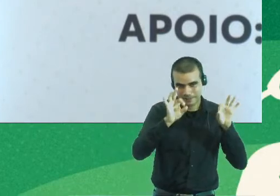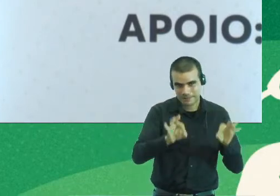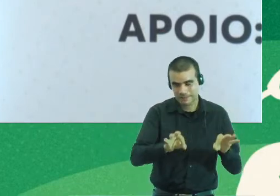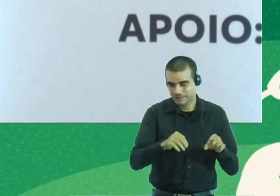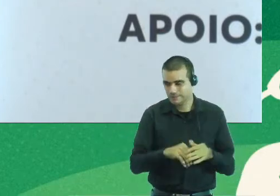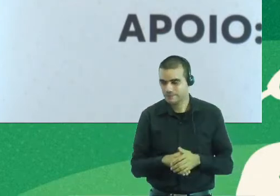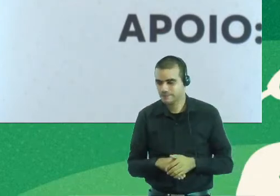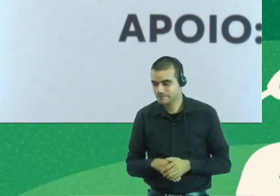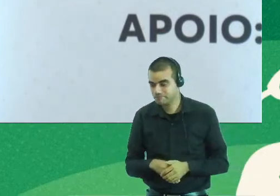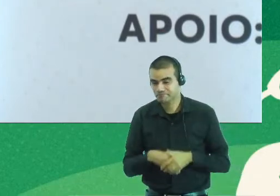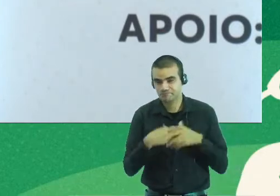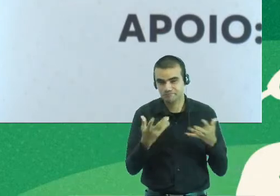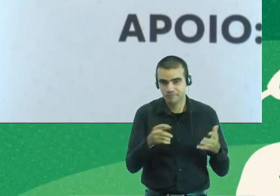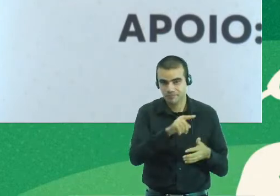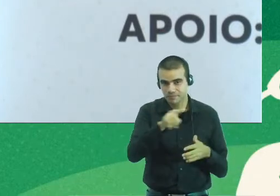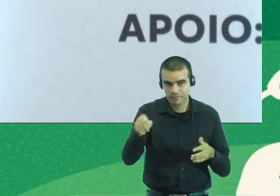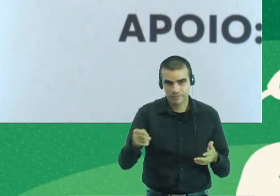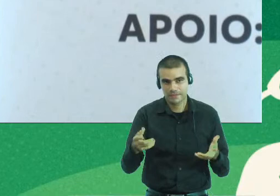the,